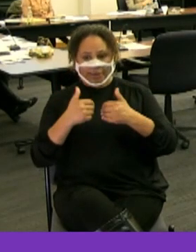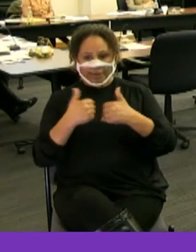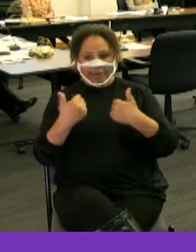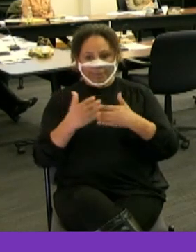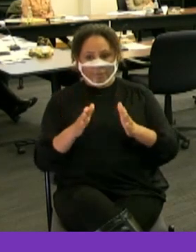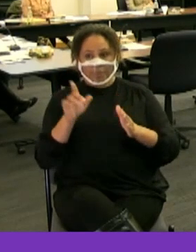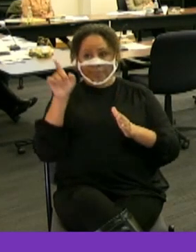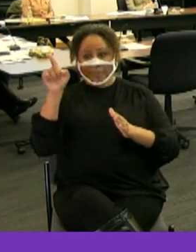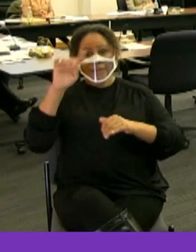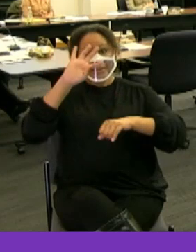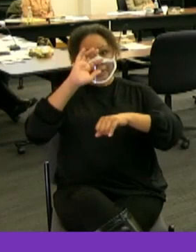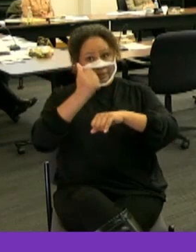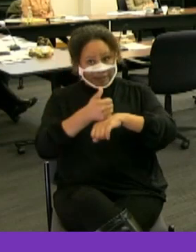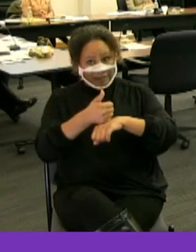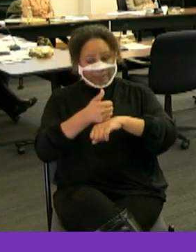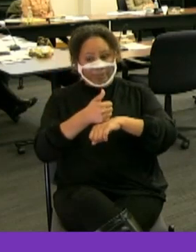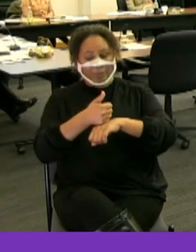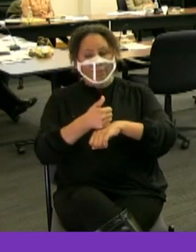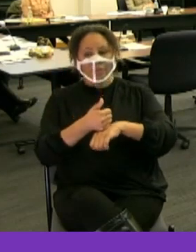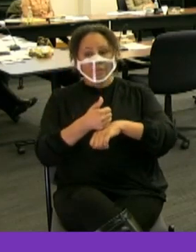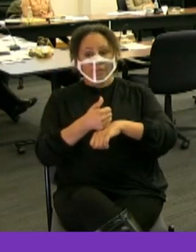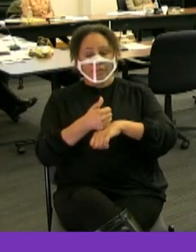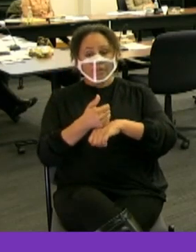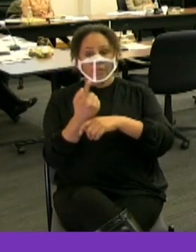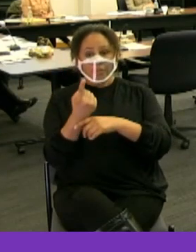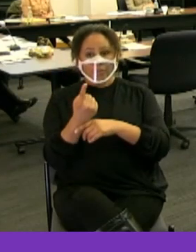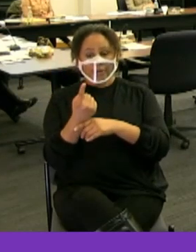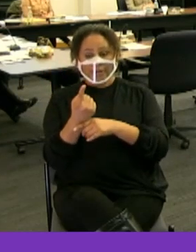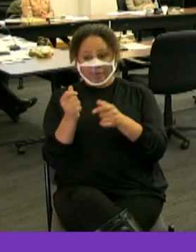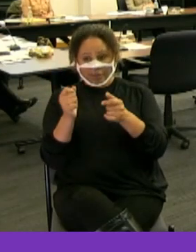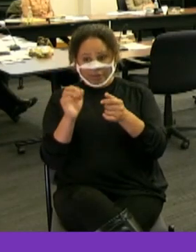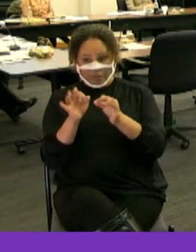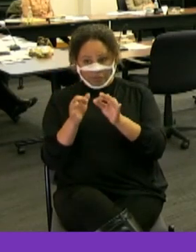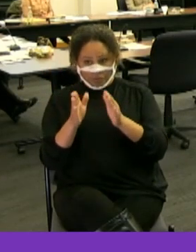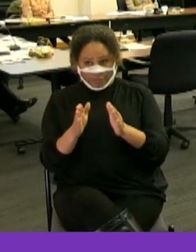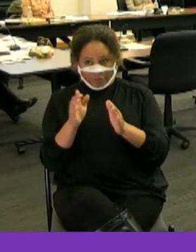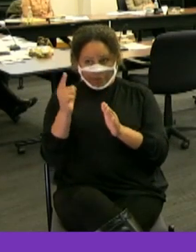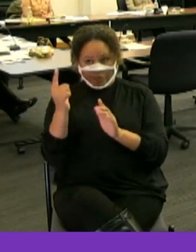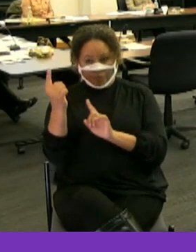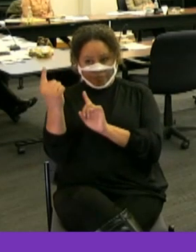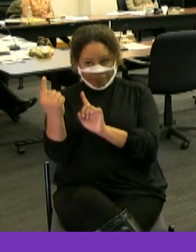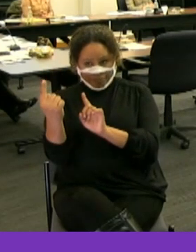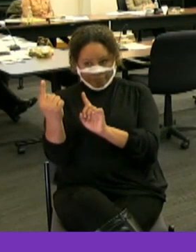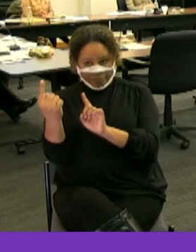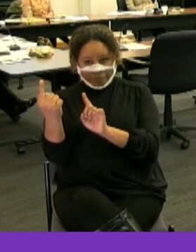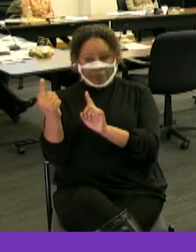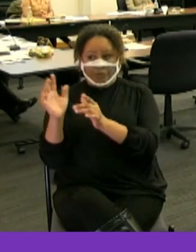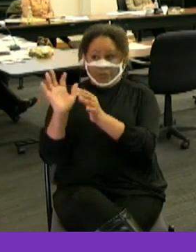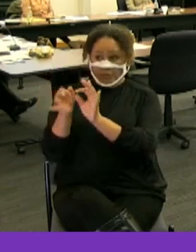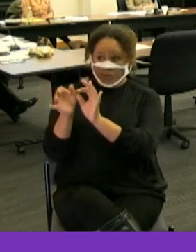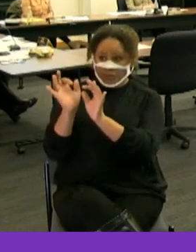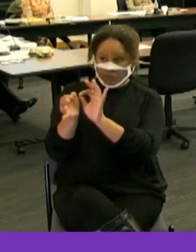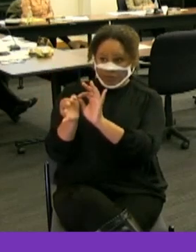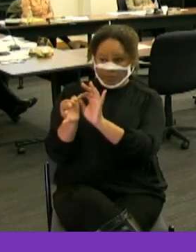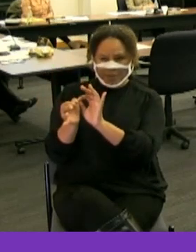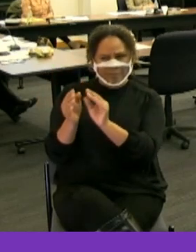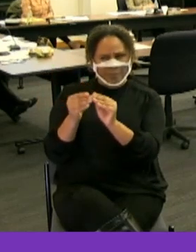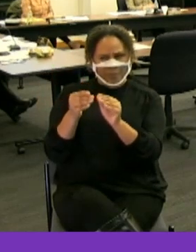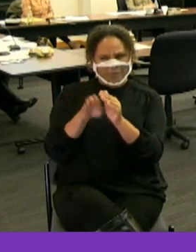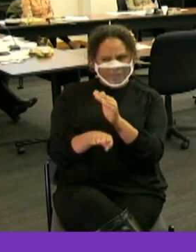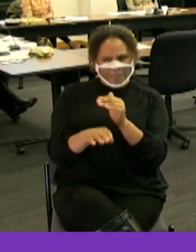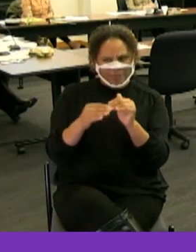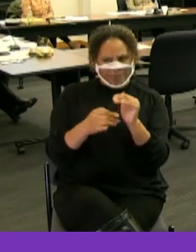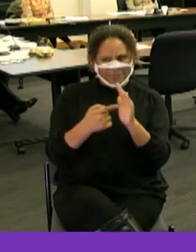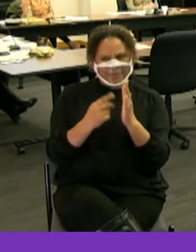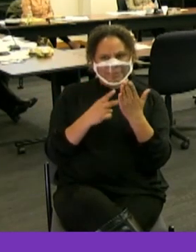room set up with one of our interpreters to interpret for them, which would be far cheaper than